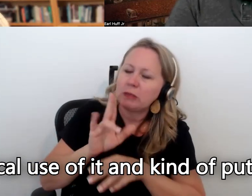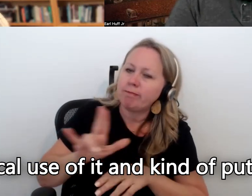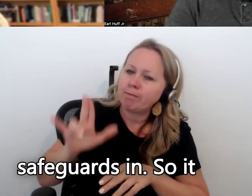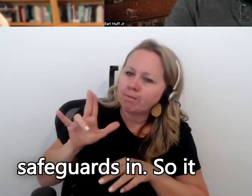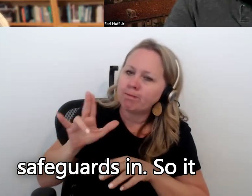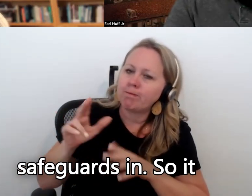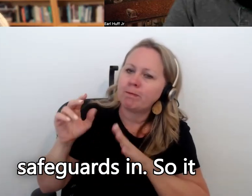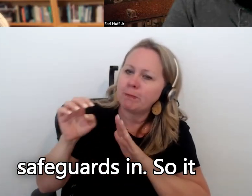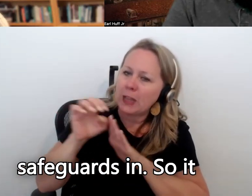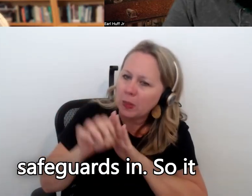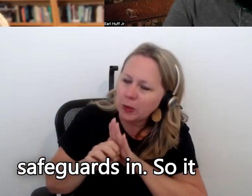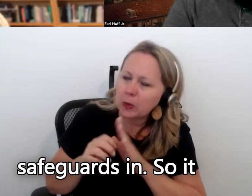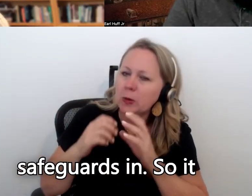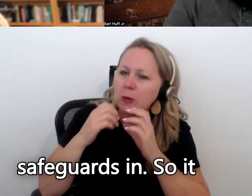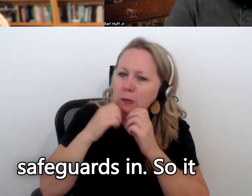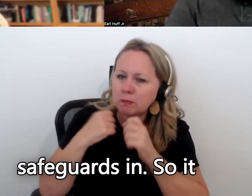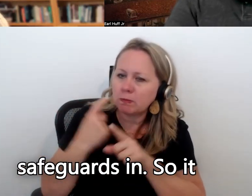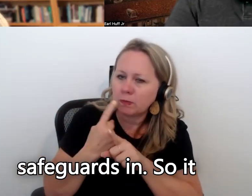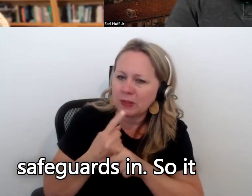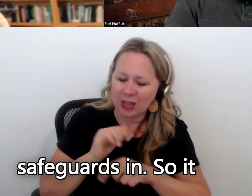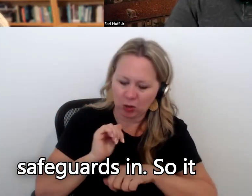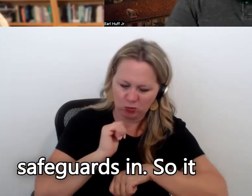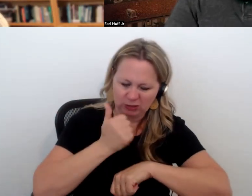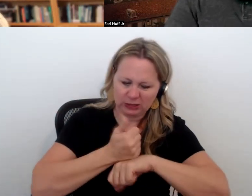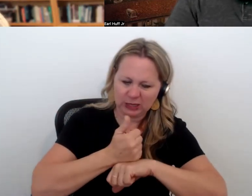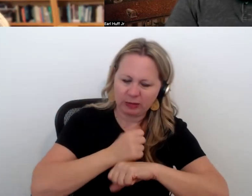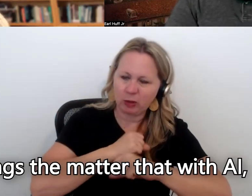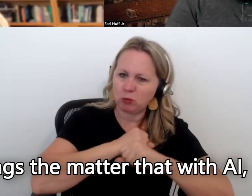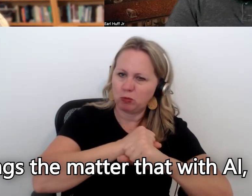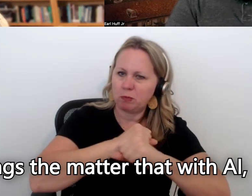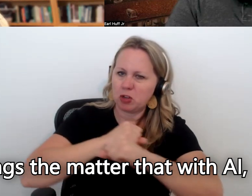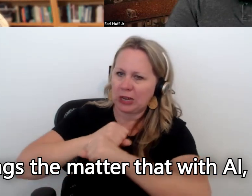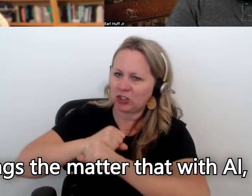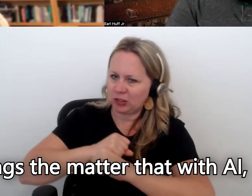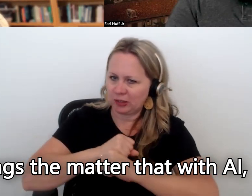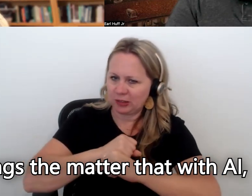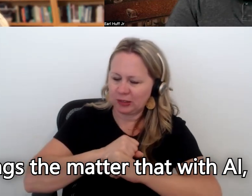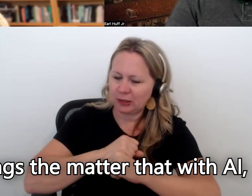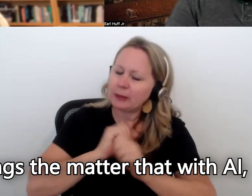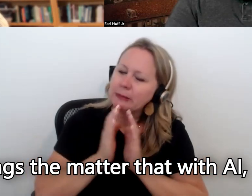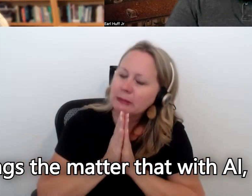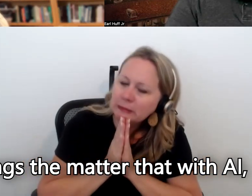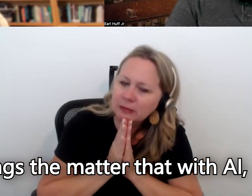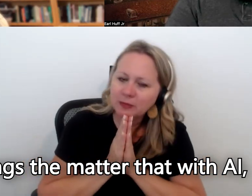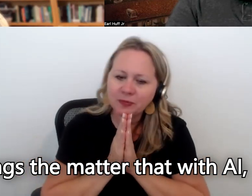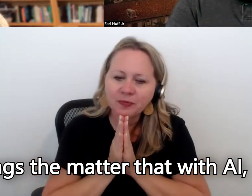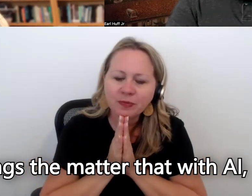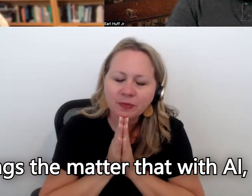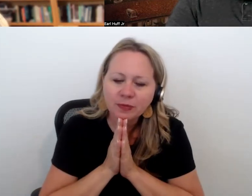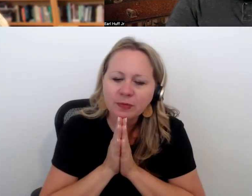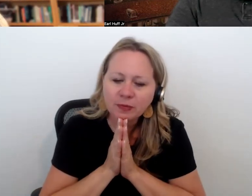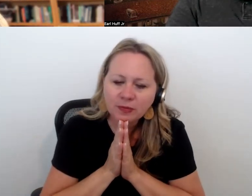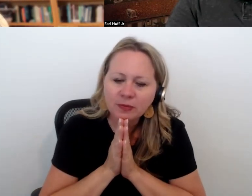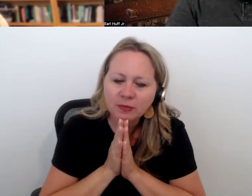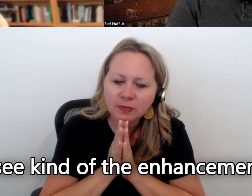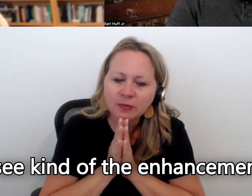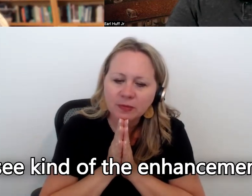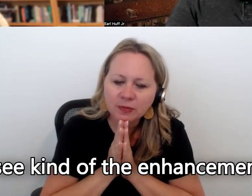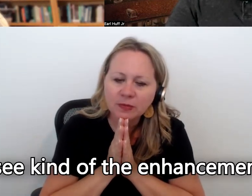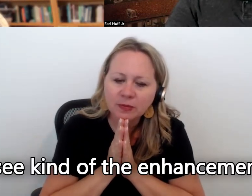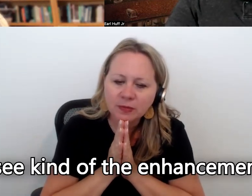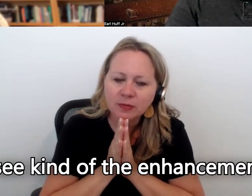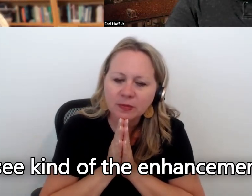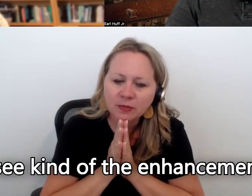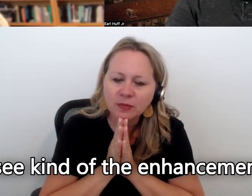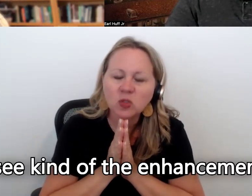kind of put safeguards in. So it brings the matter that with AI, we